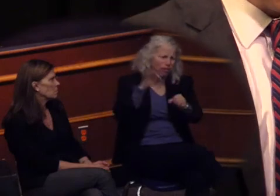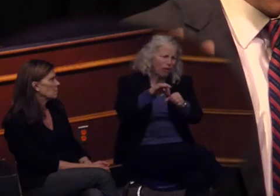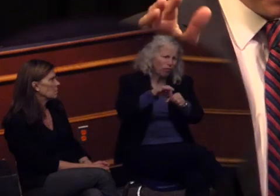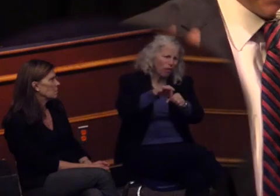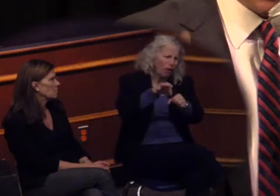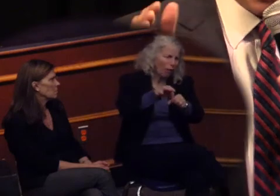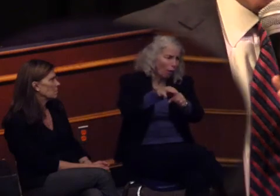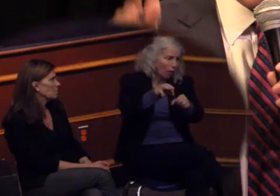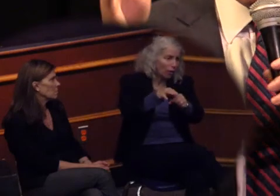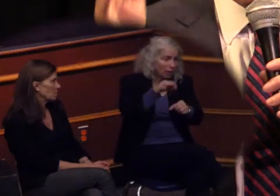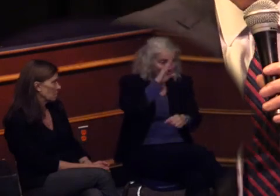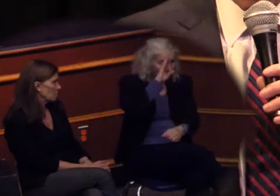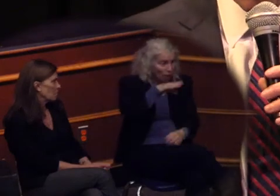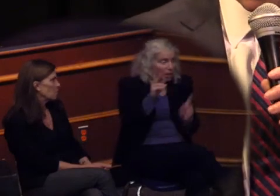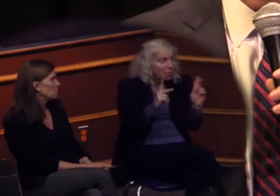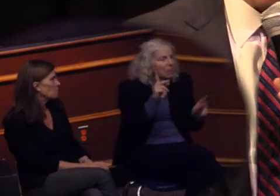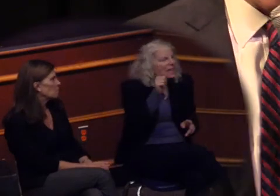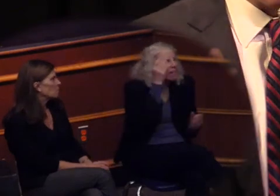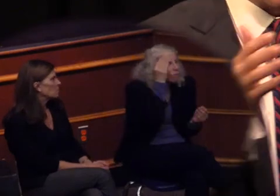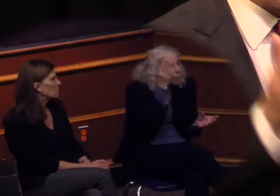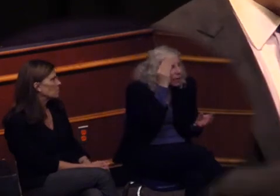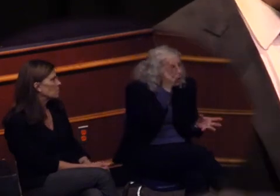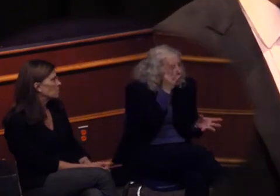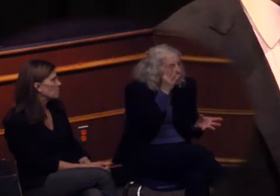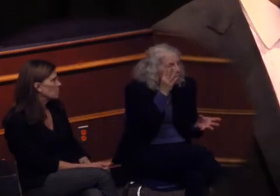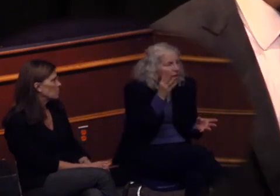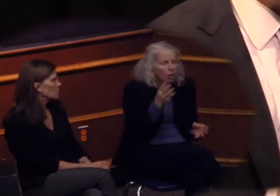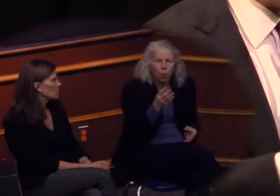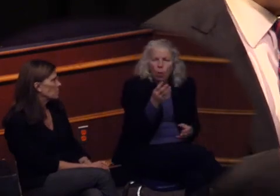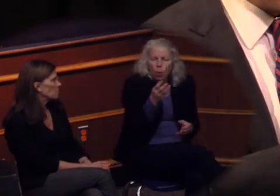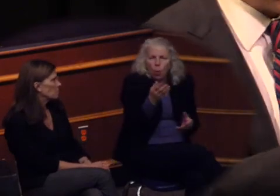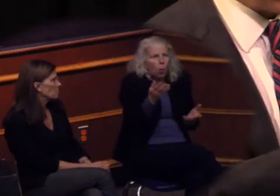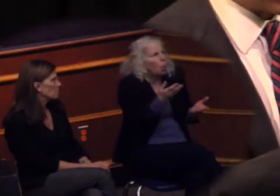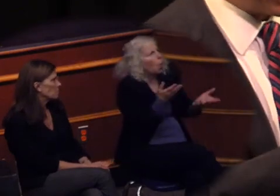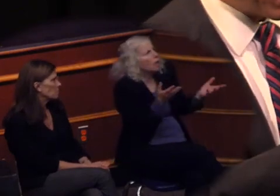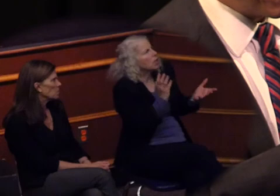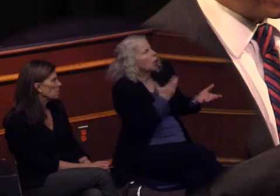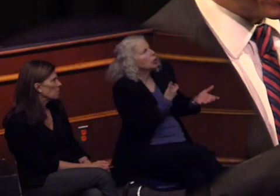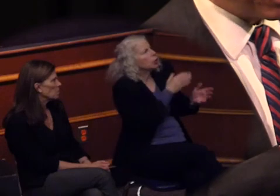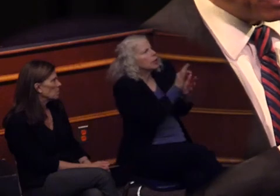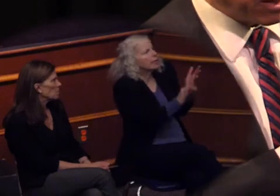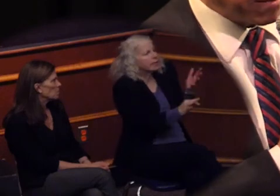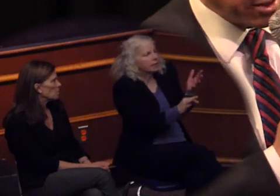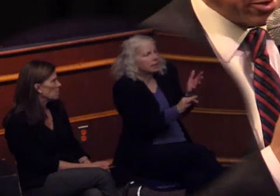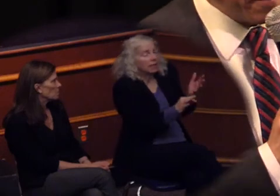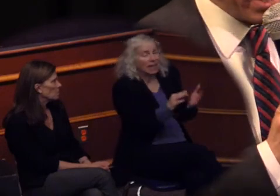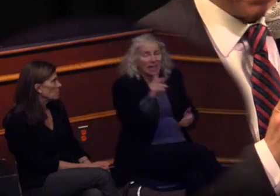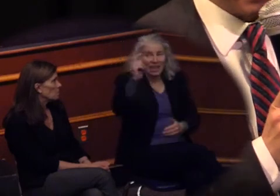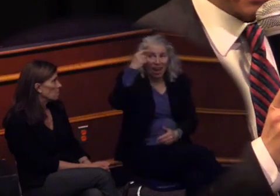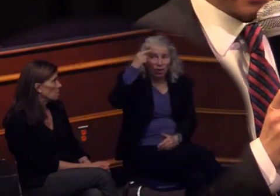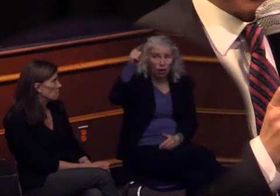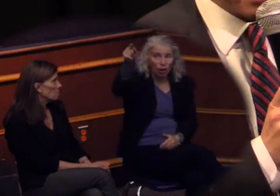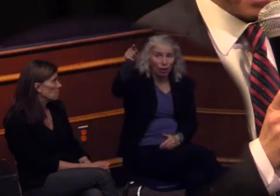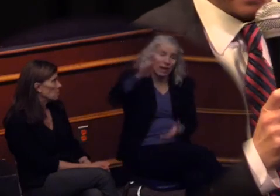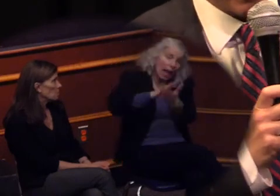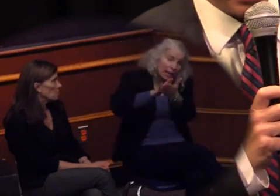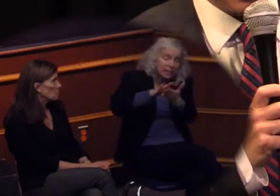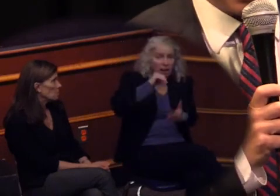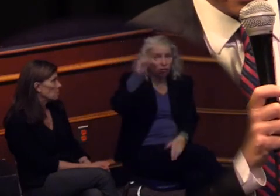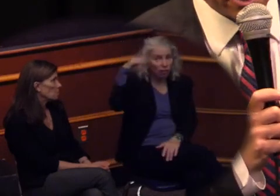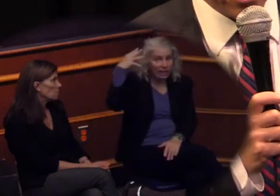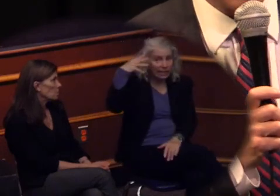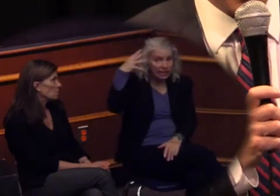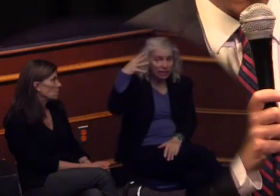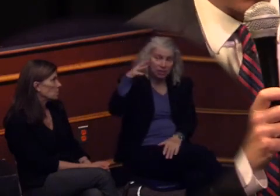ultimately people need to be informed about the choice. The choice, remember, between the governor who maybe is nice and not